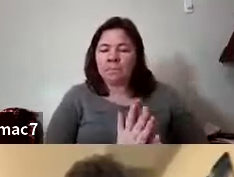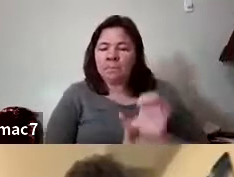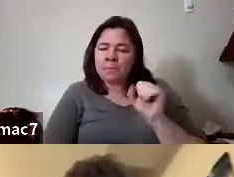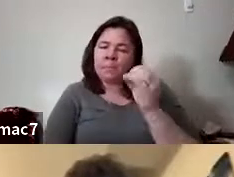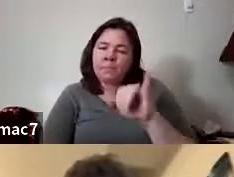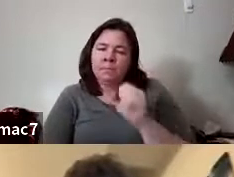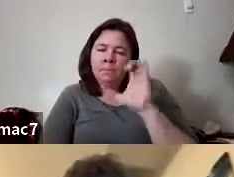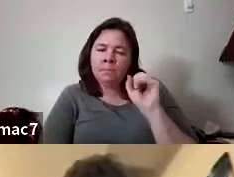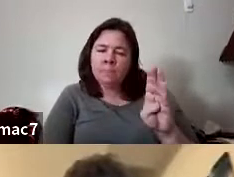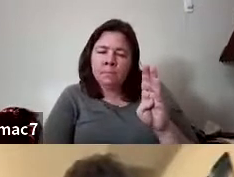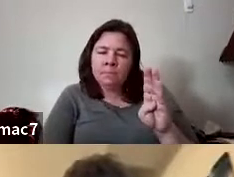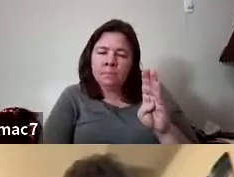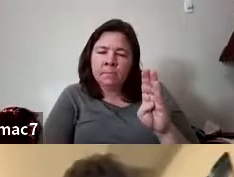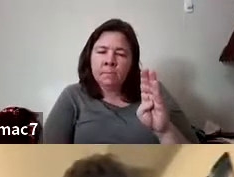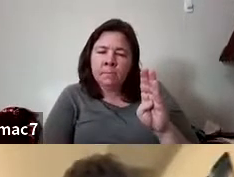so